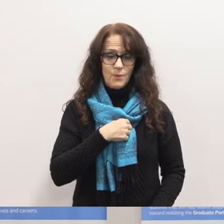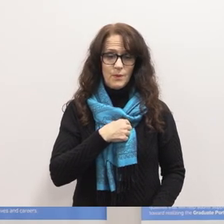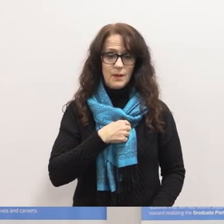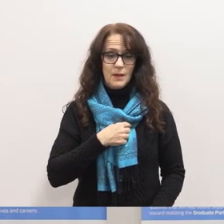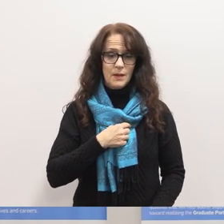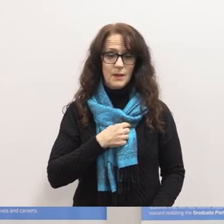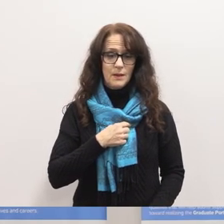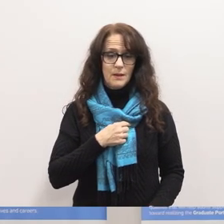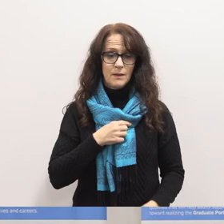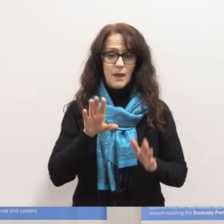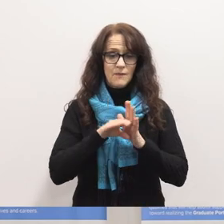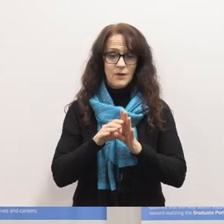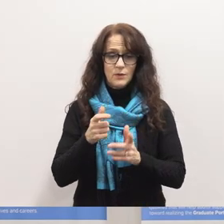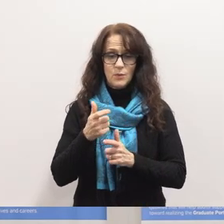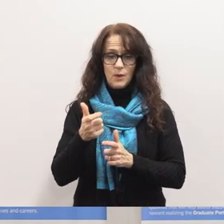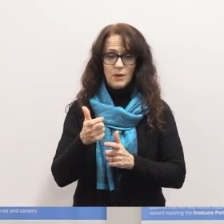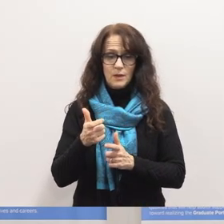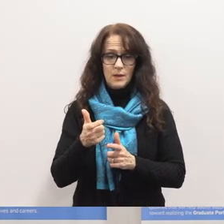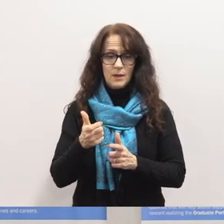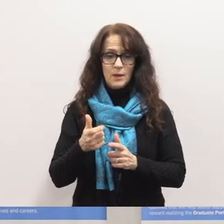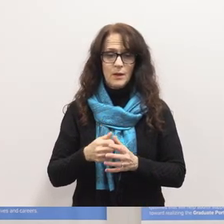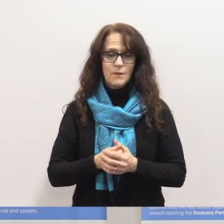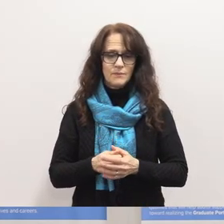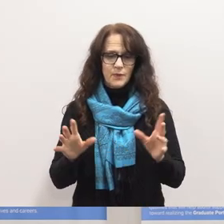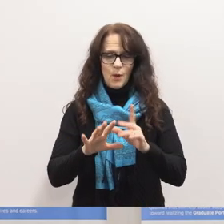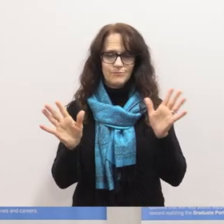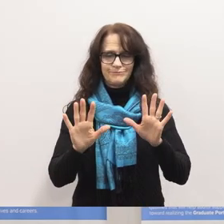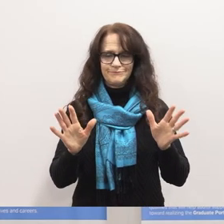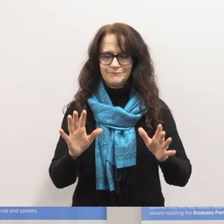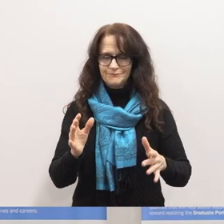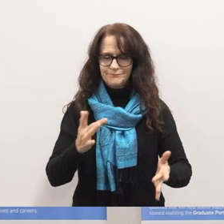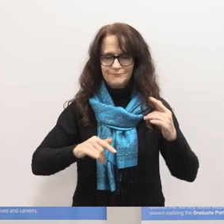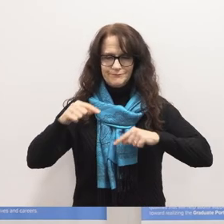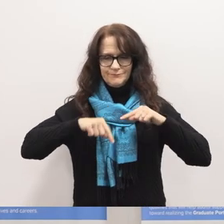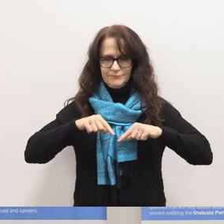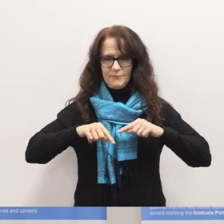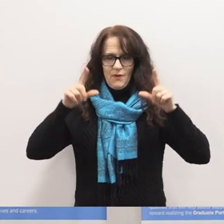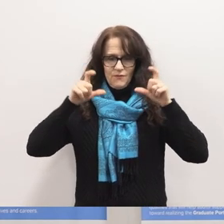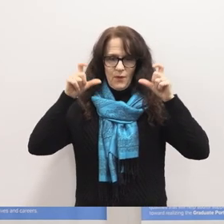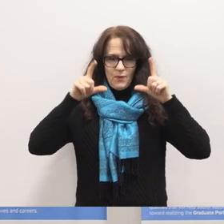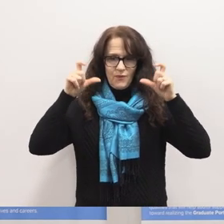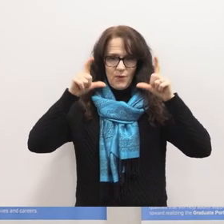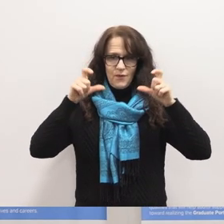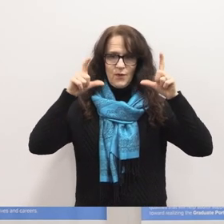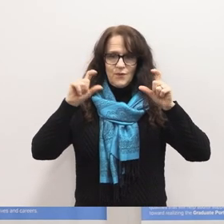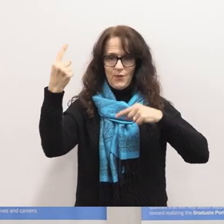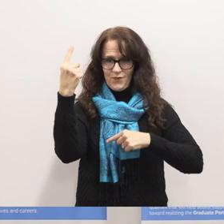a video to watch, but after, oh, photo. Everybody's given me the,